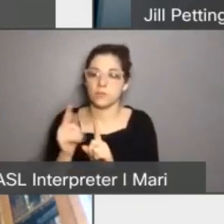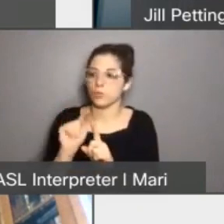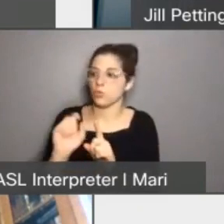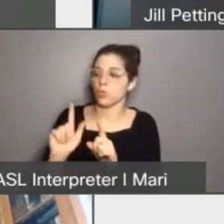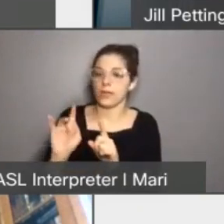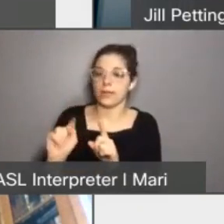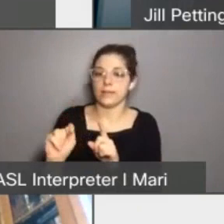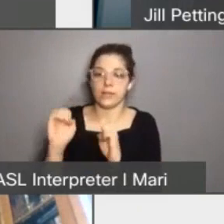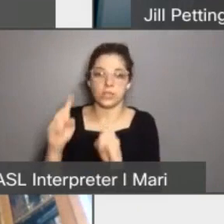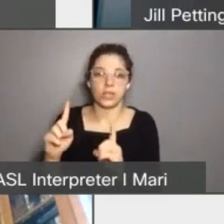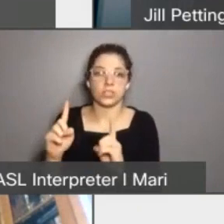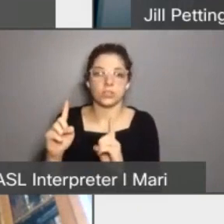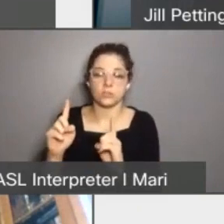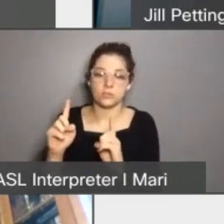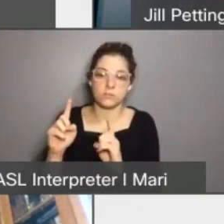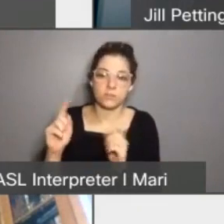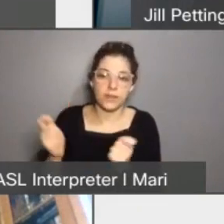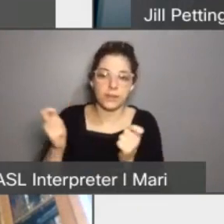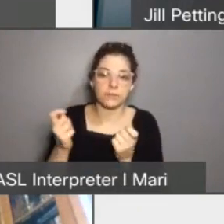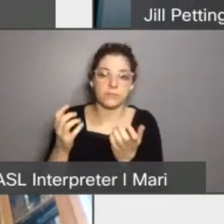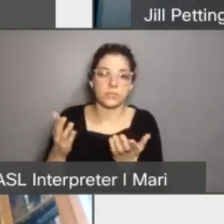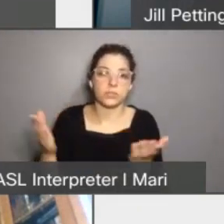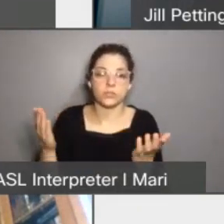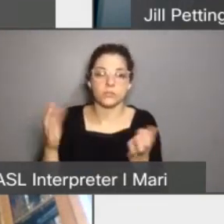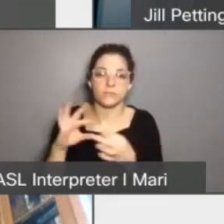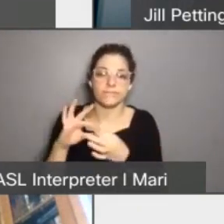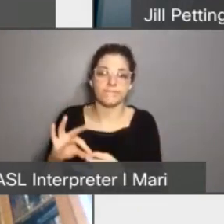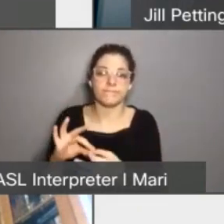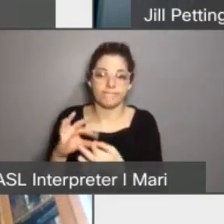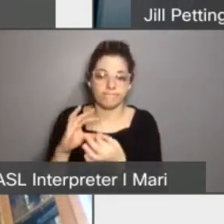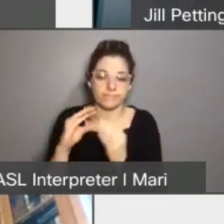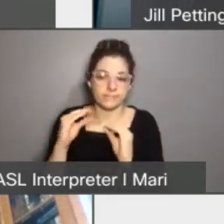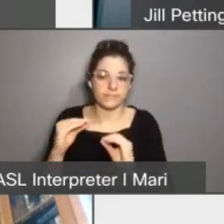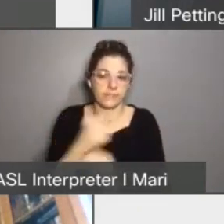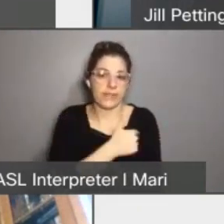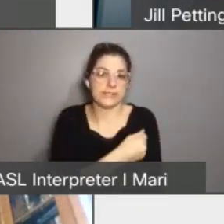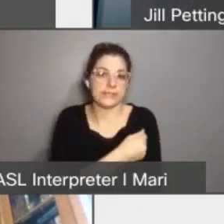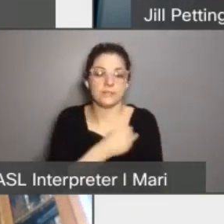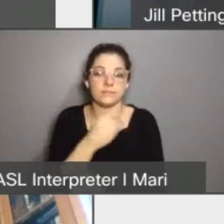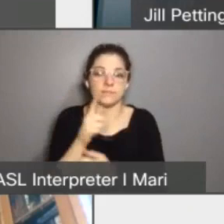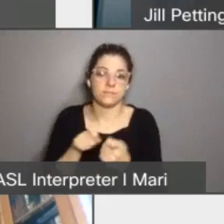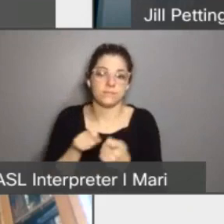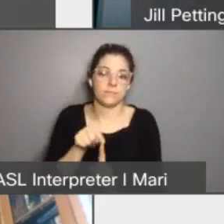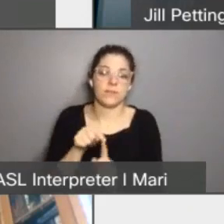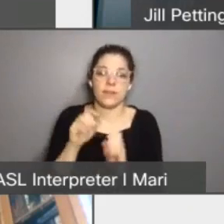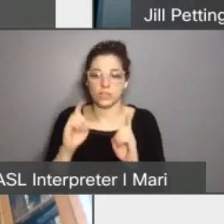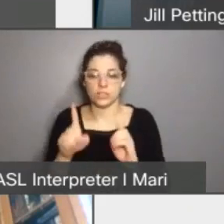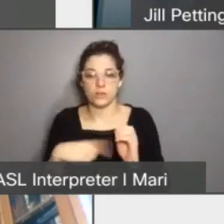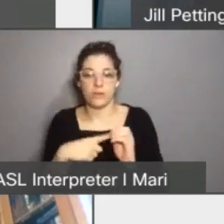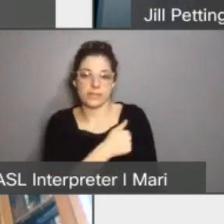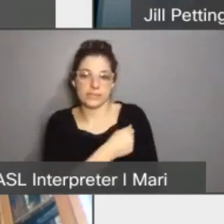of educational and campaign materials around vaccine in particular and education on